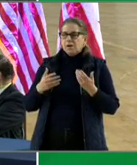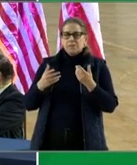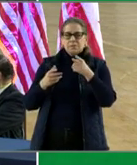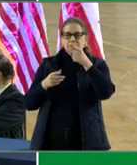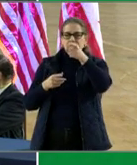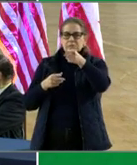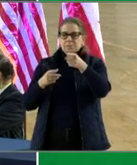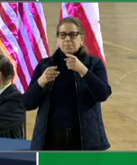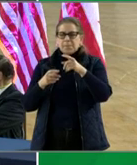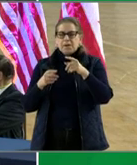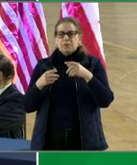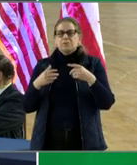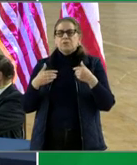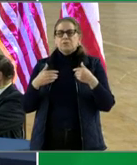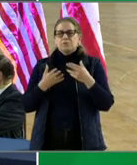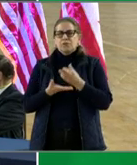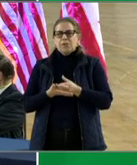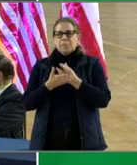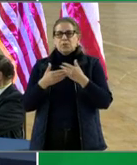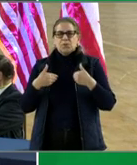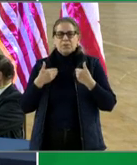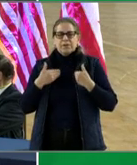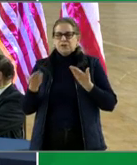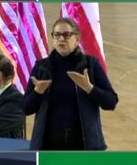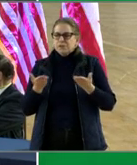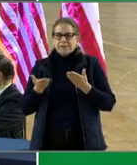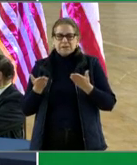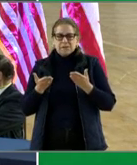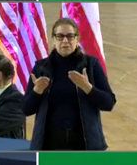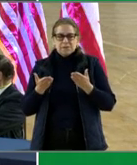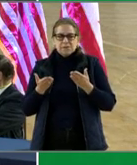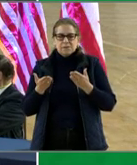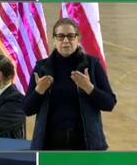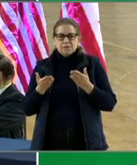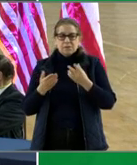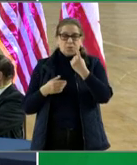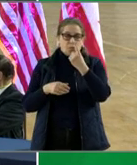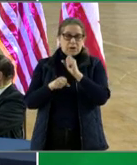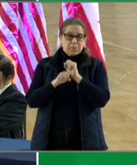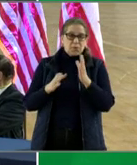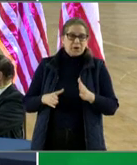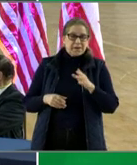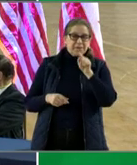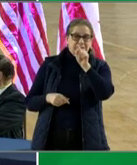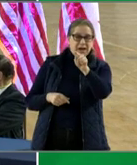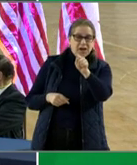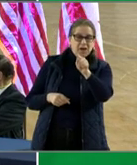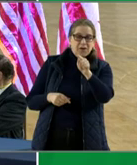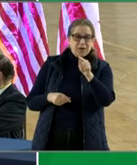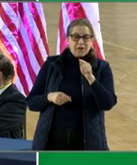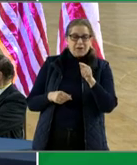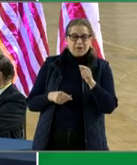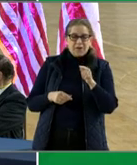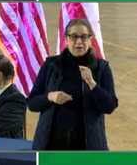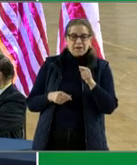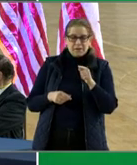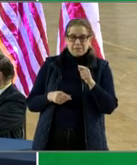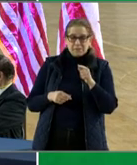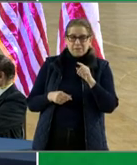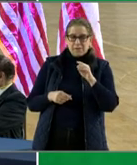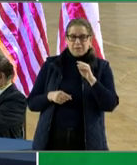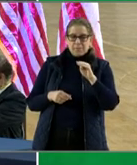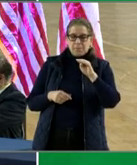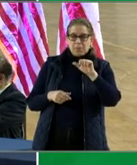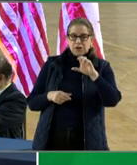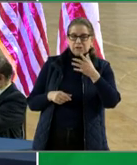our employees who had been out, I think since March 18th, in self-quarantine, during the period